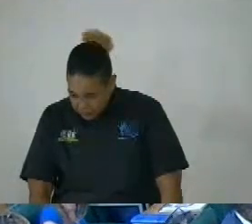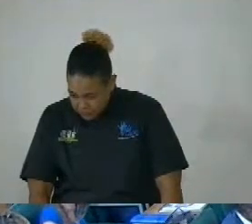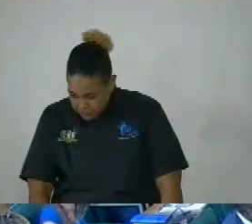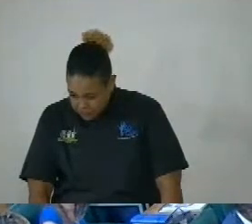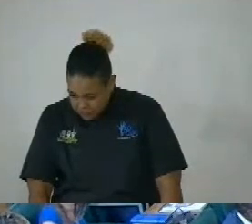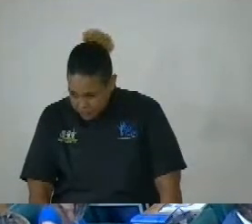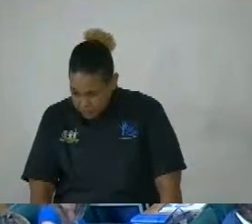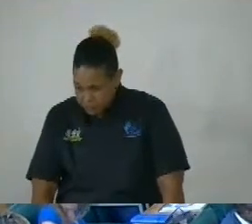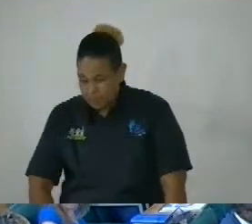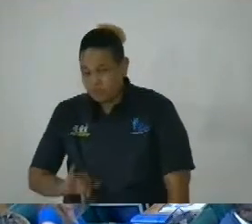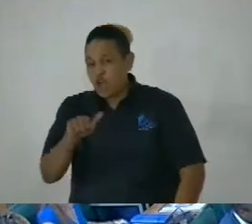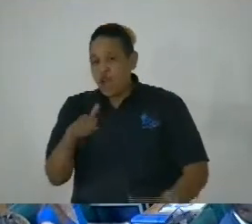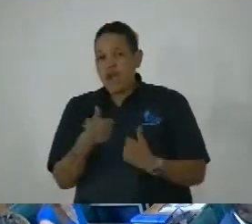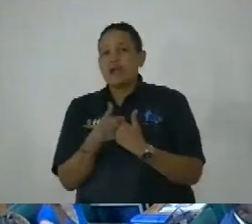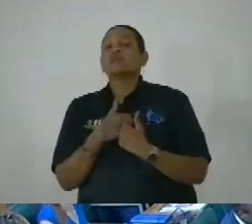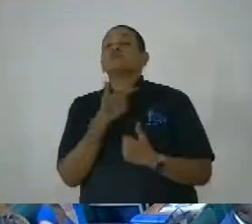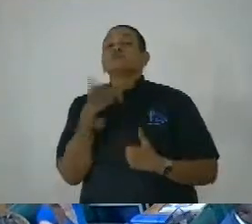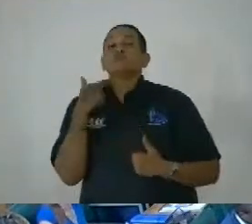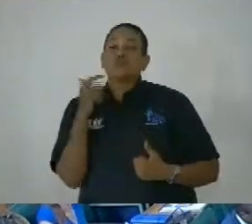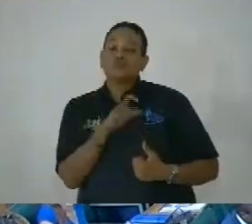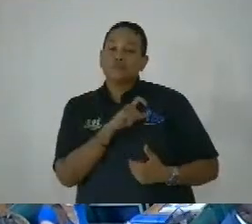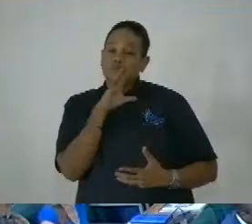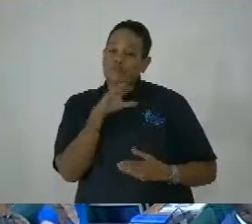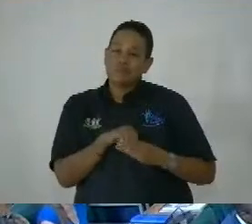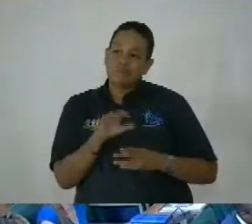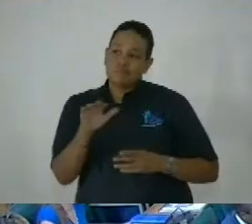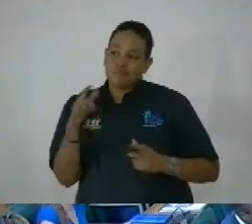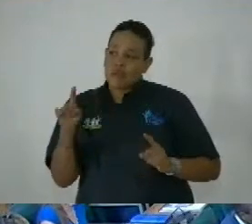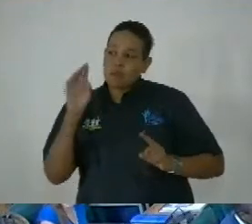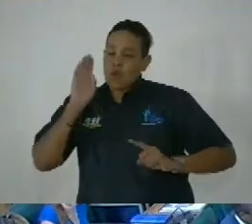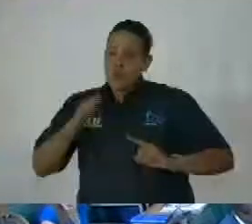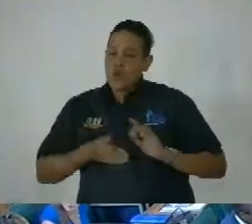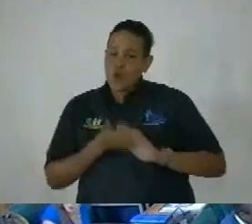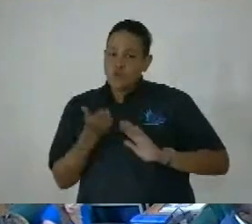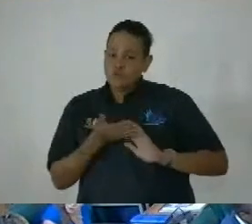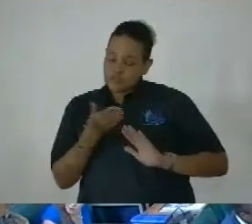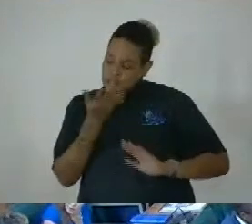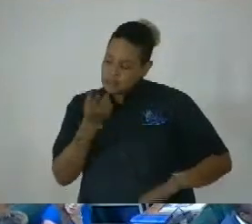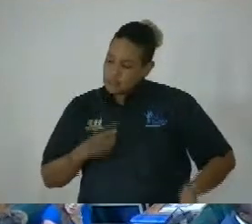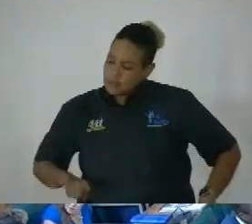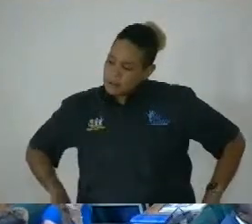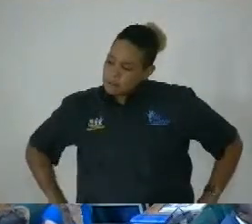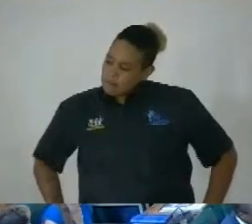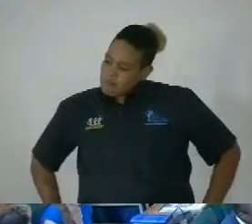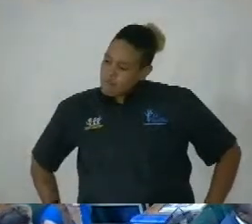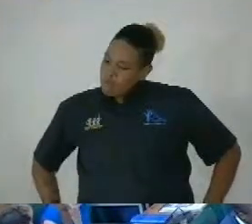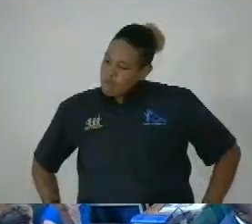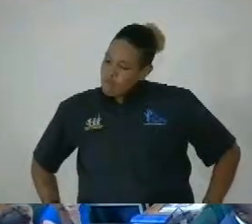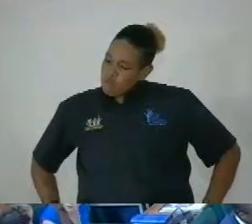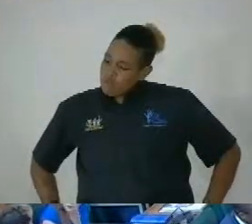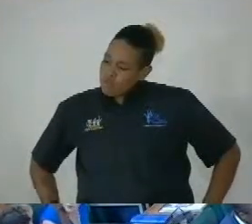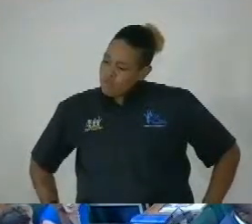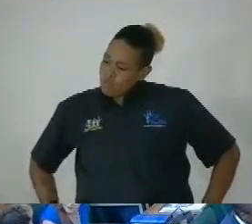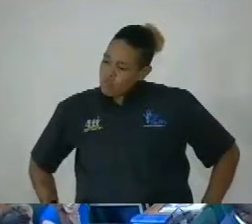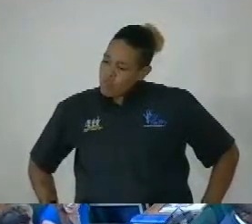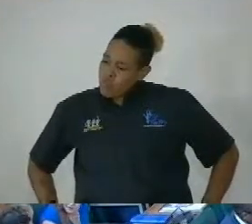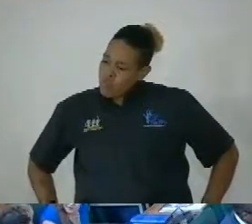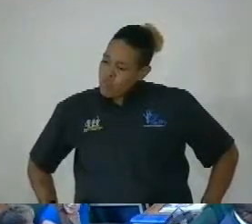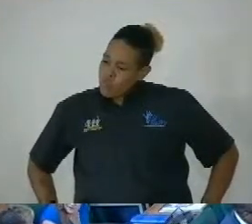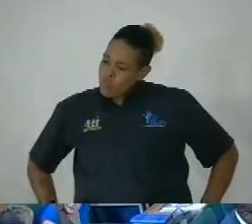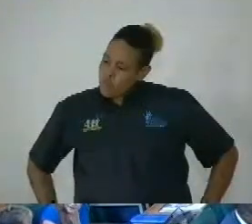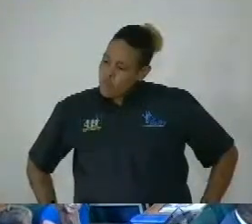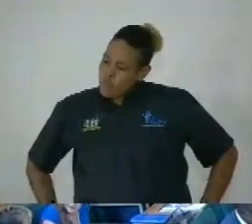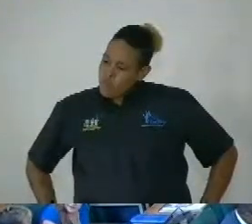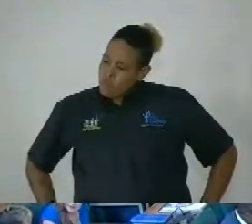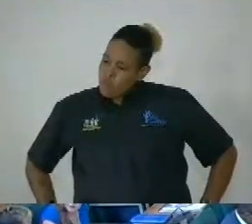unfortunately, a risk that our officers take in all operations. Cabinet has approved, Madam Speaker, the